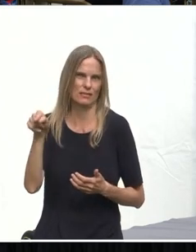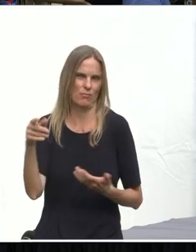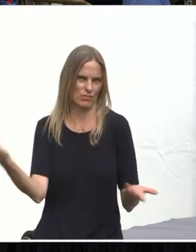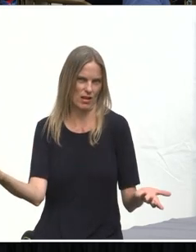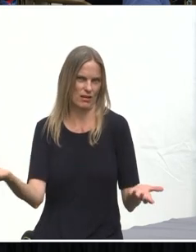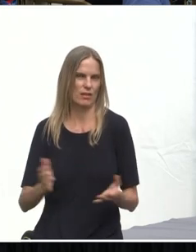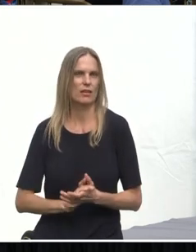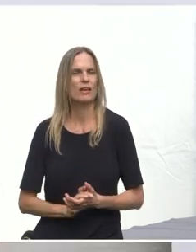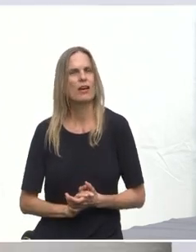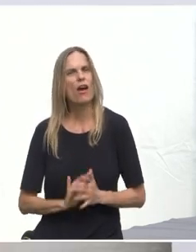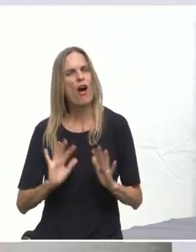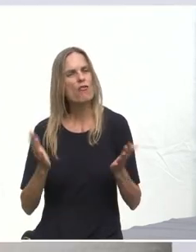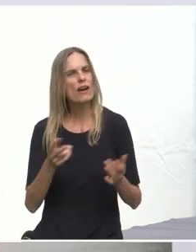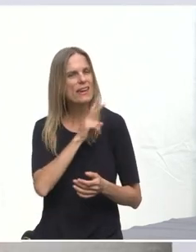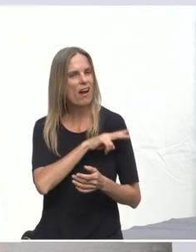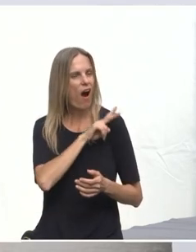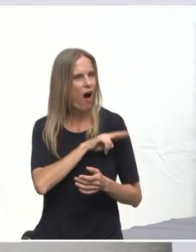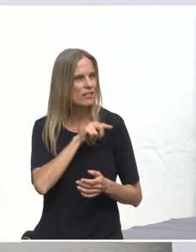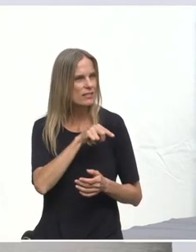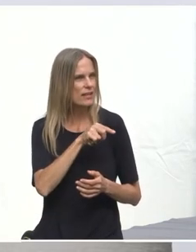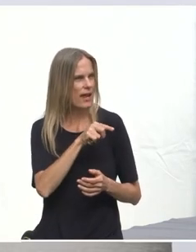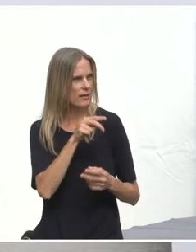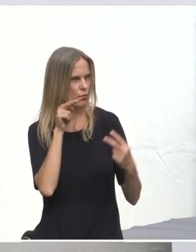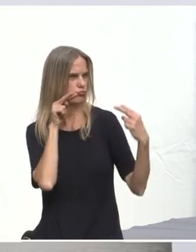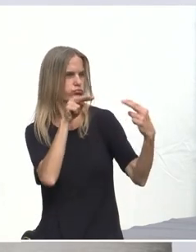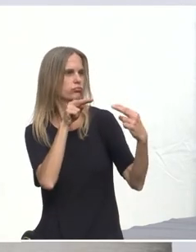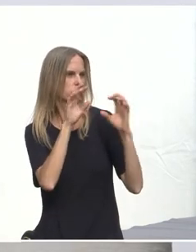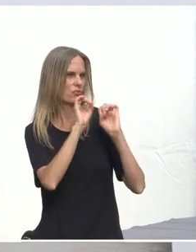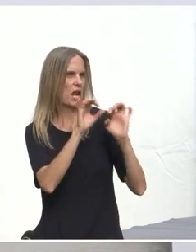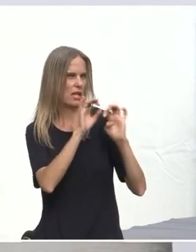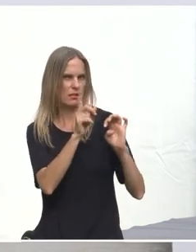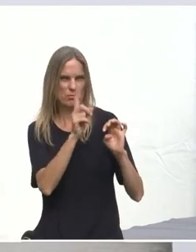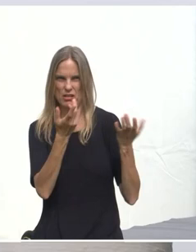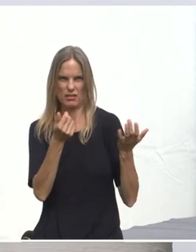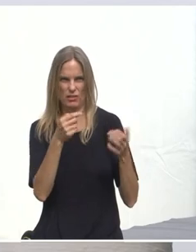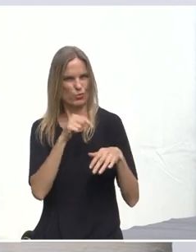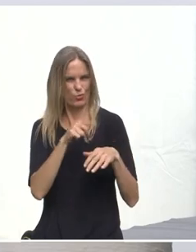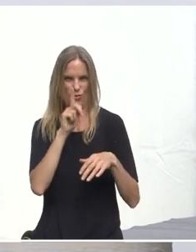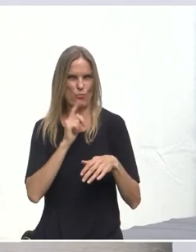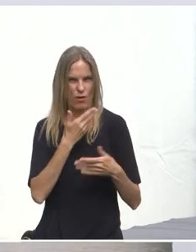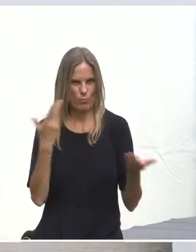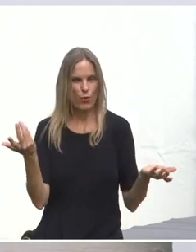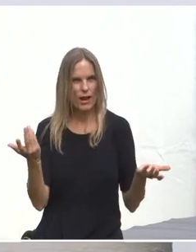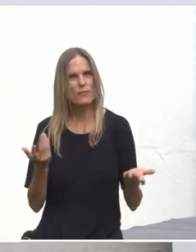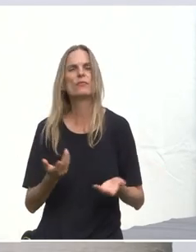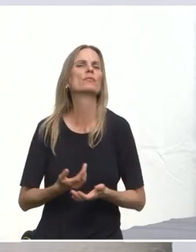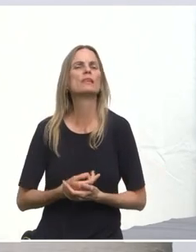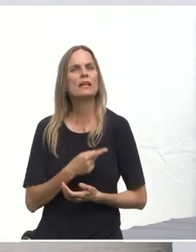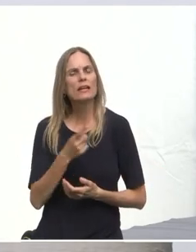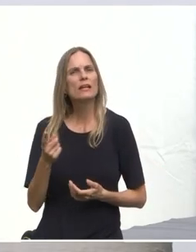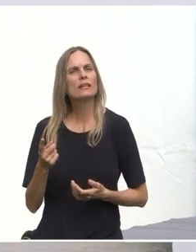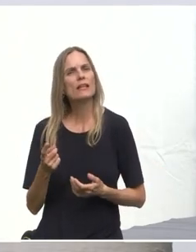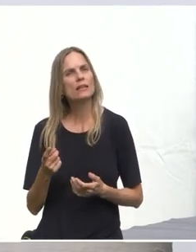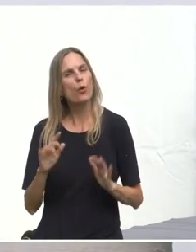something to their doctor, to their face. So the ability to actually tell what's going